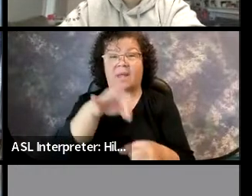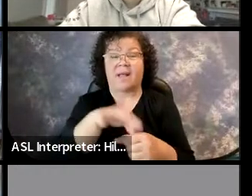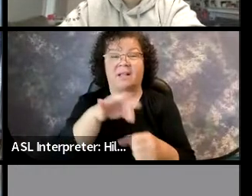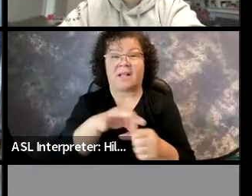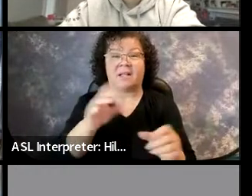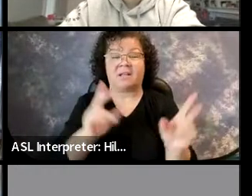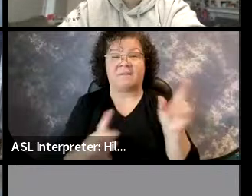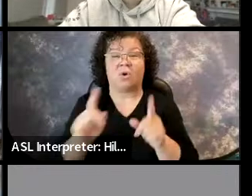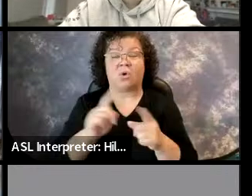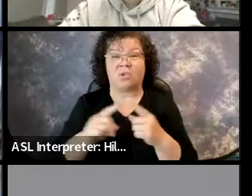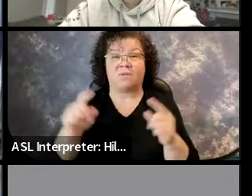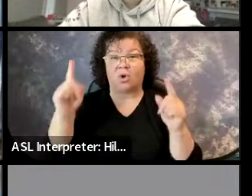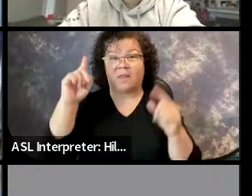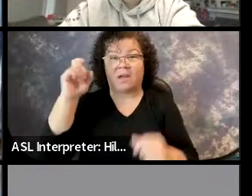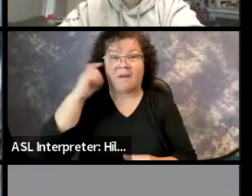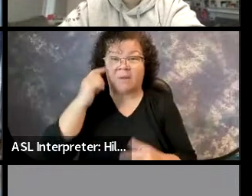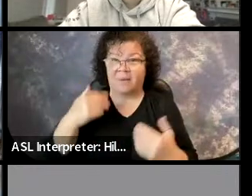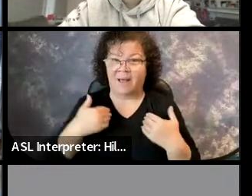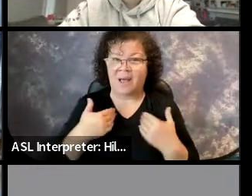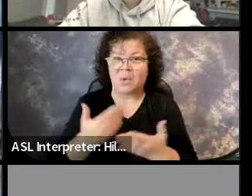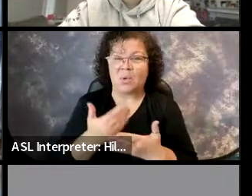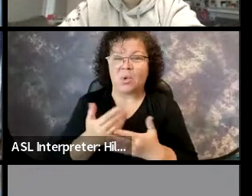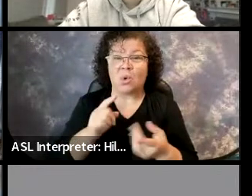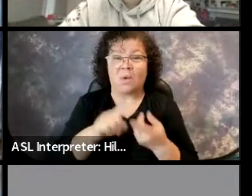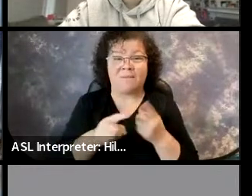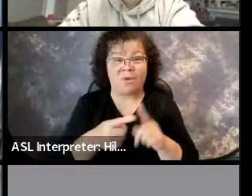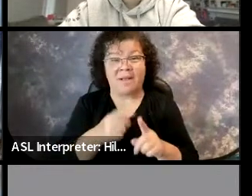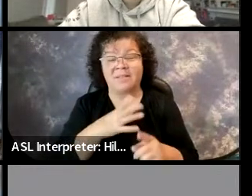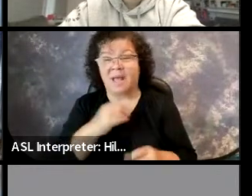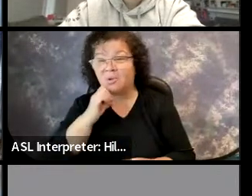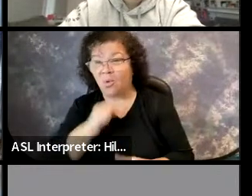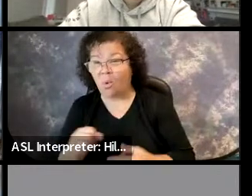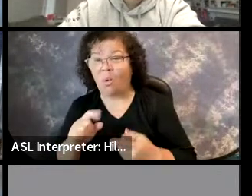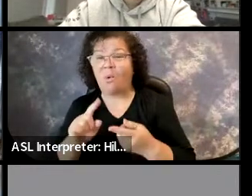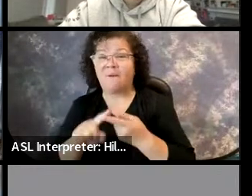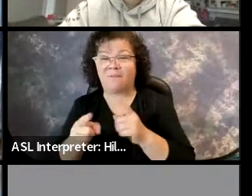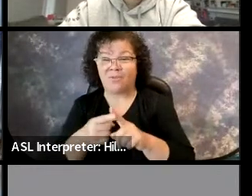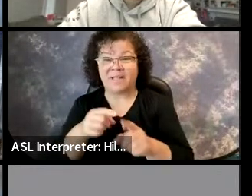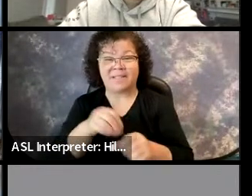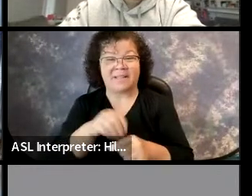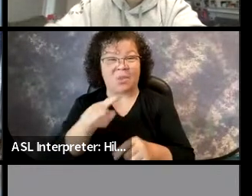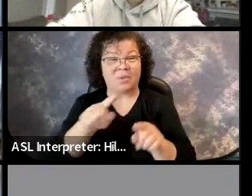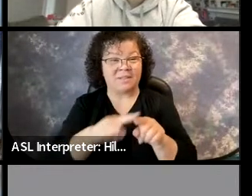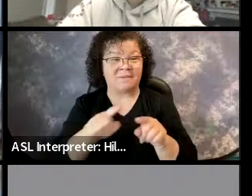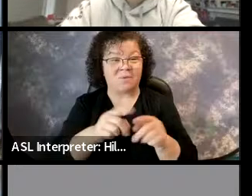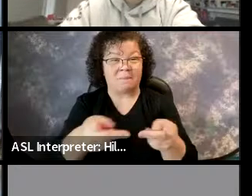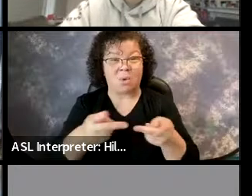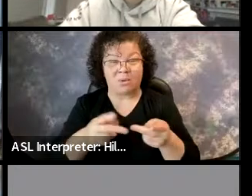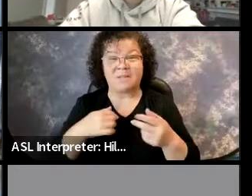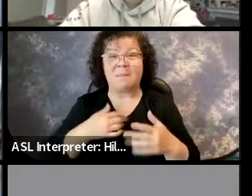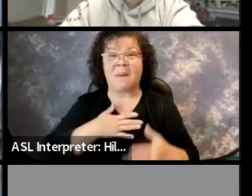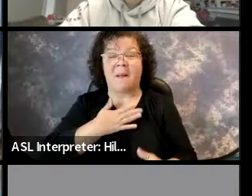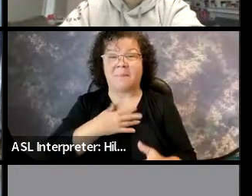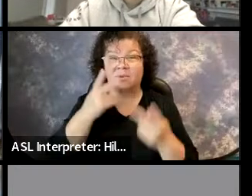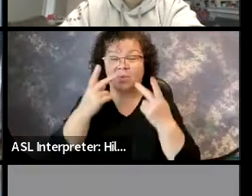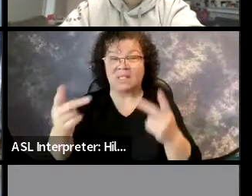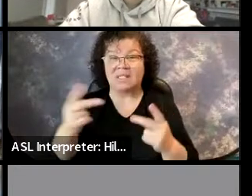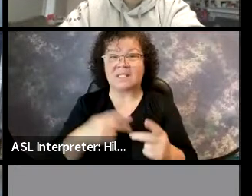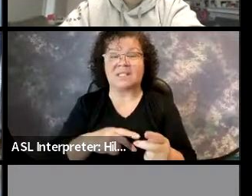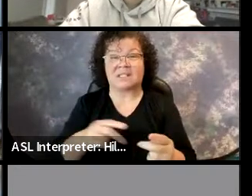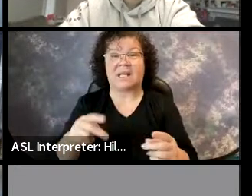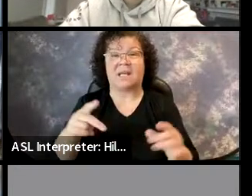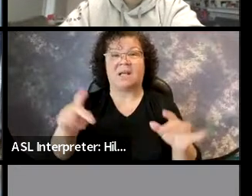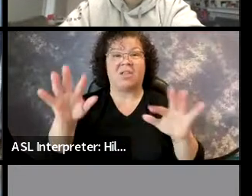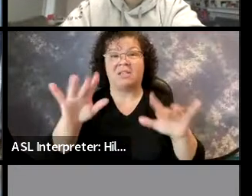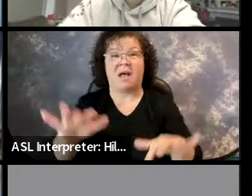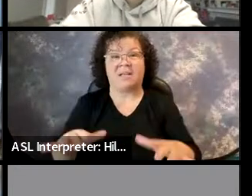positions, a lot of new friends and some old friends in some of these posts. So glad to see that the dust is settled. The recommendations